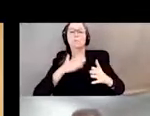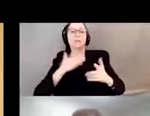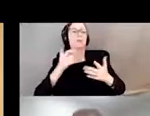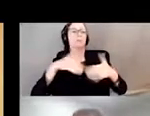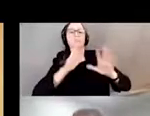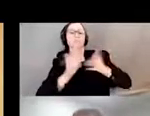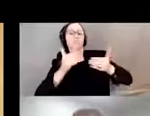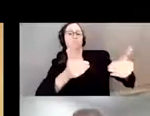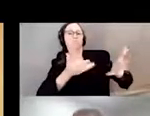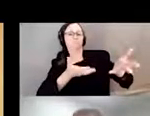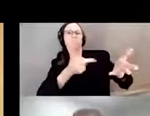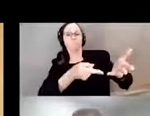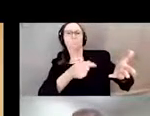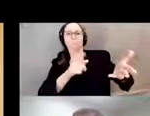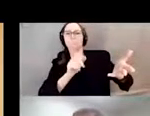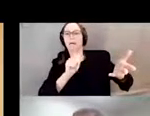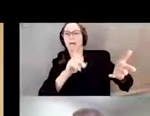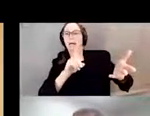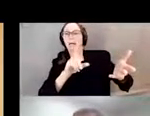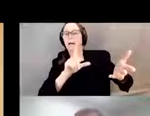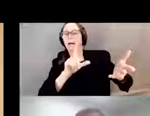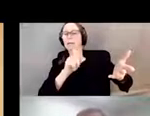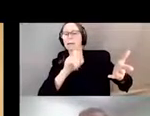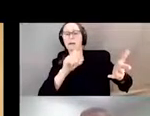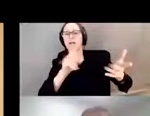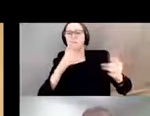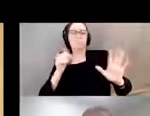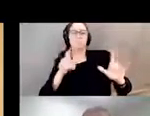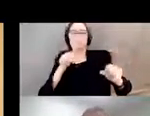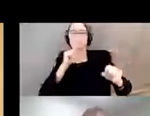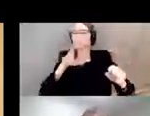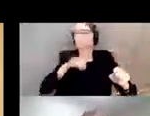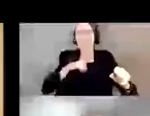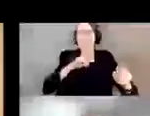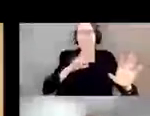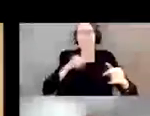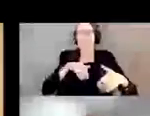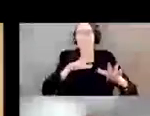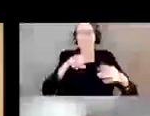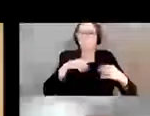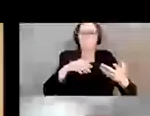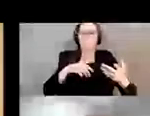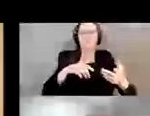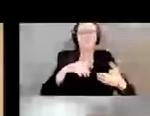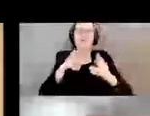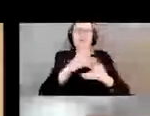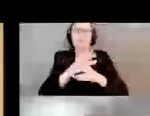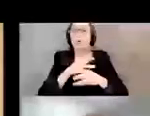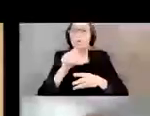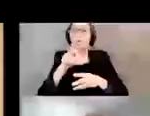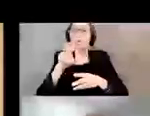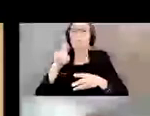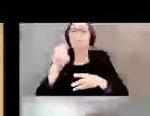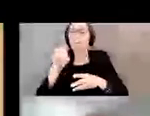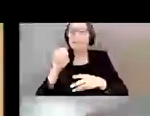when they were going through negotiations in late 2001. Okay. You have the World Trade Center attacks that